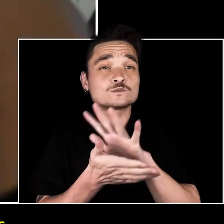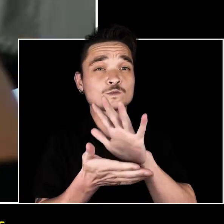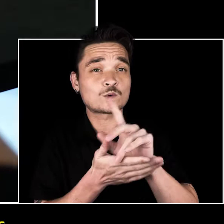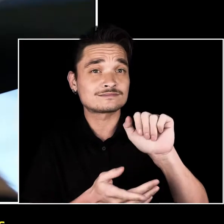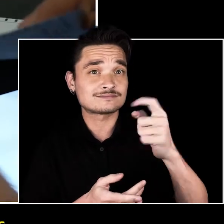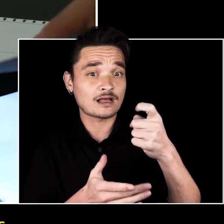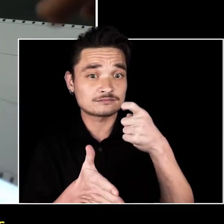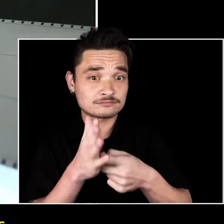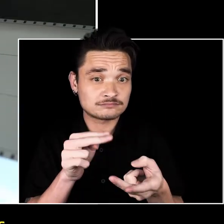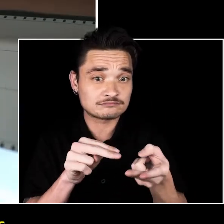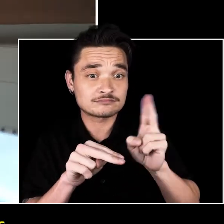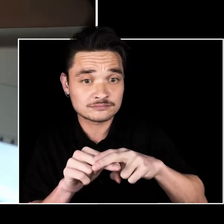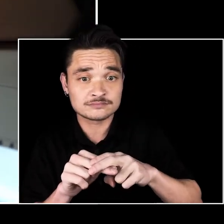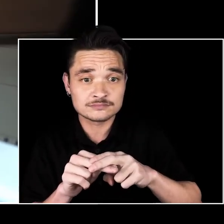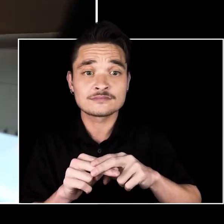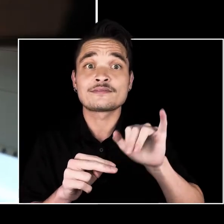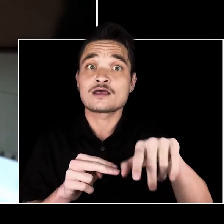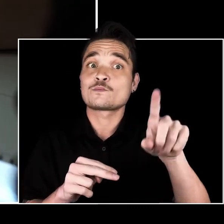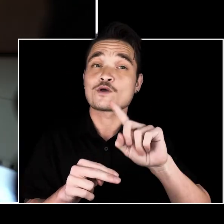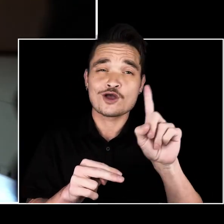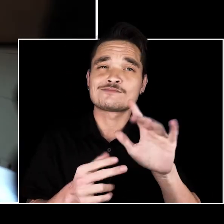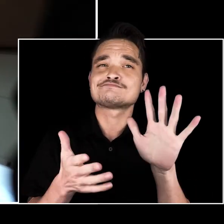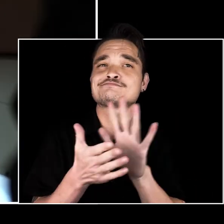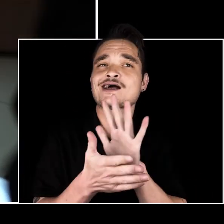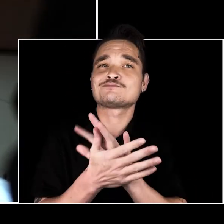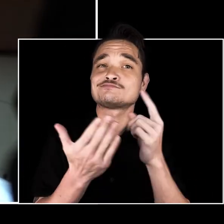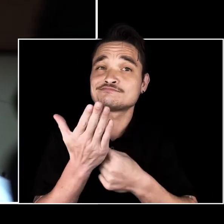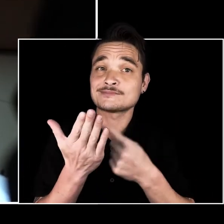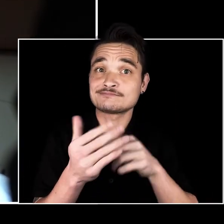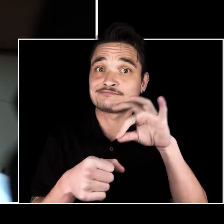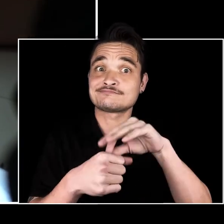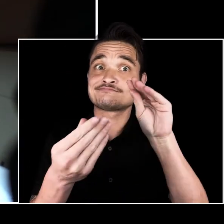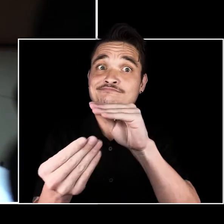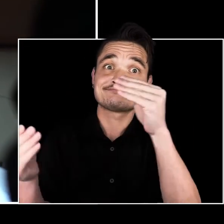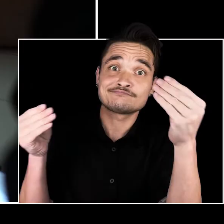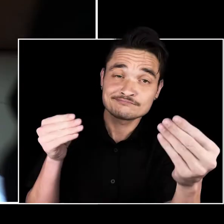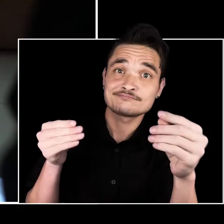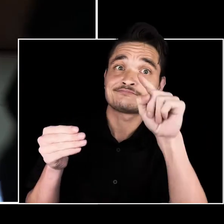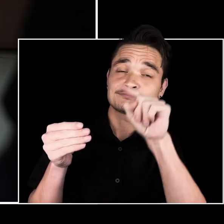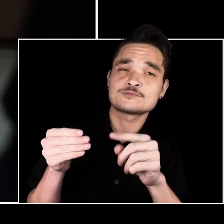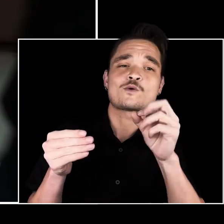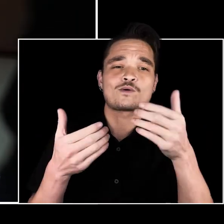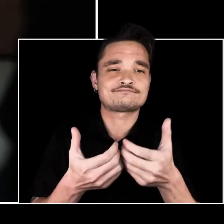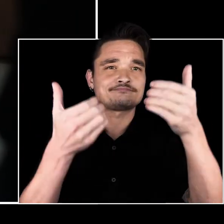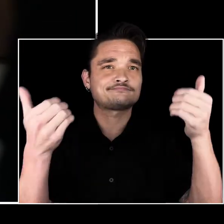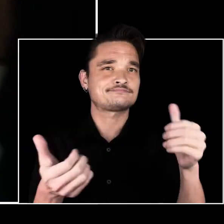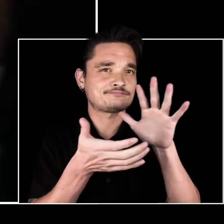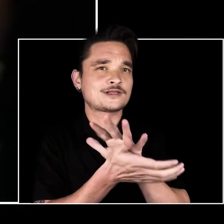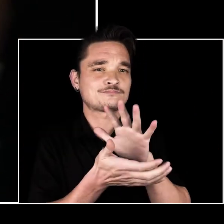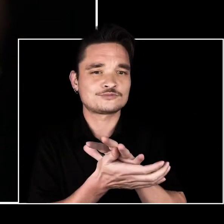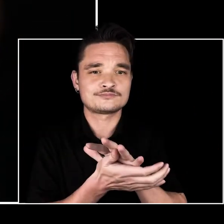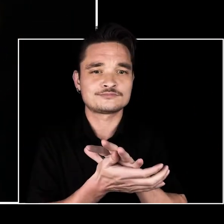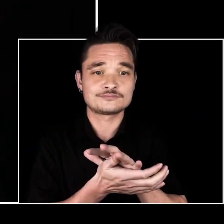not to raise taxes for schools. These questions will also be on the ballot, sometimes on the backside or on a separate piece